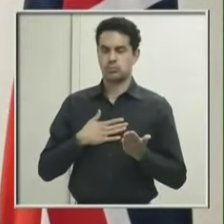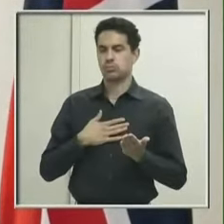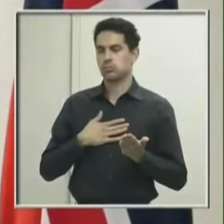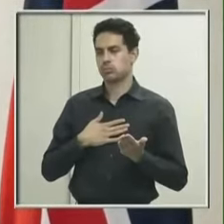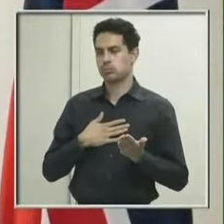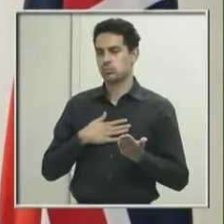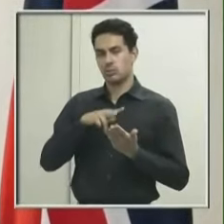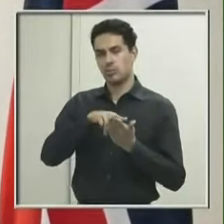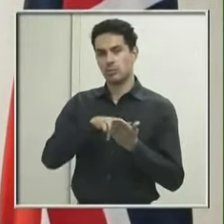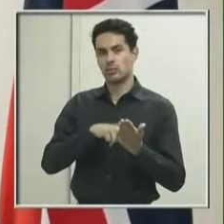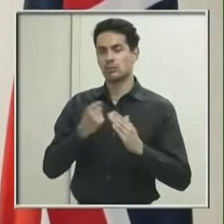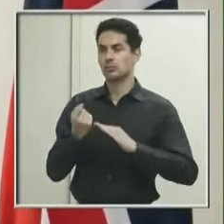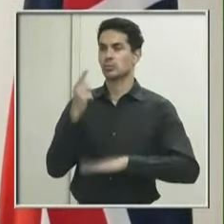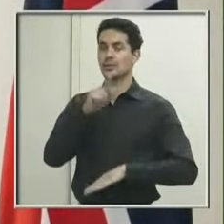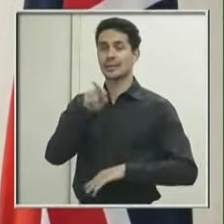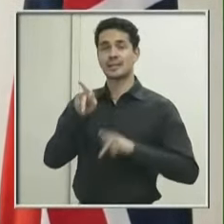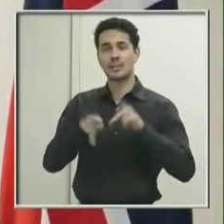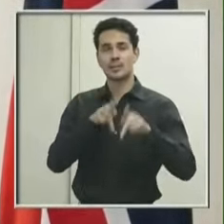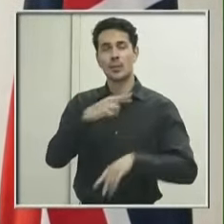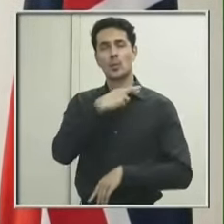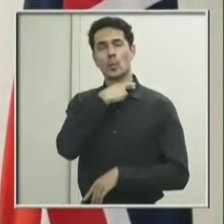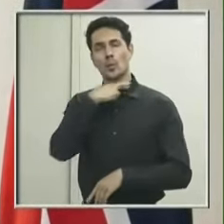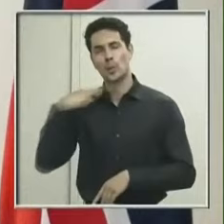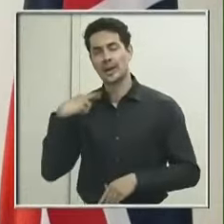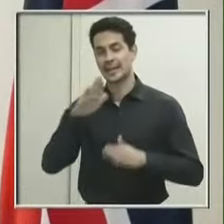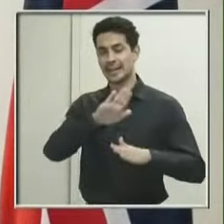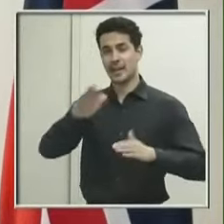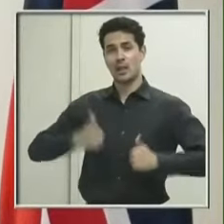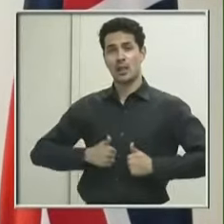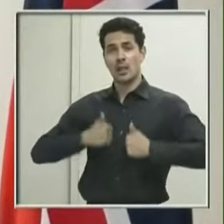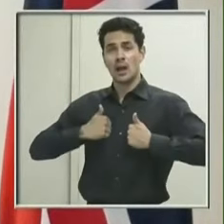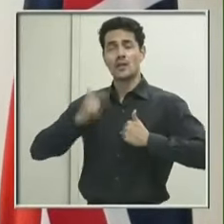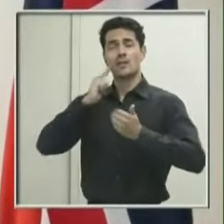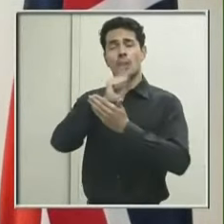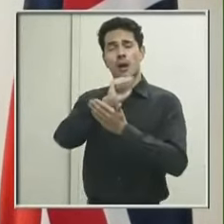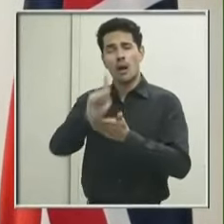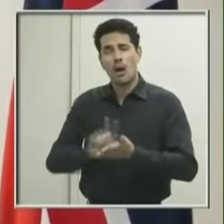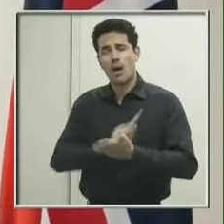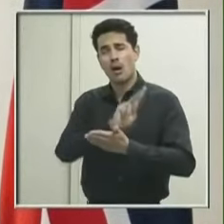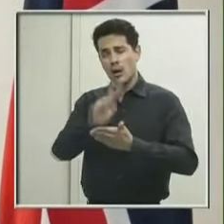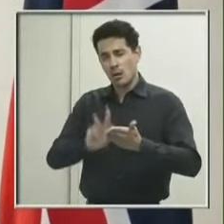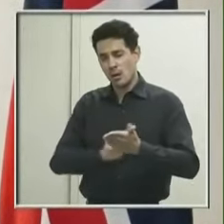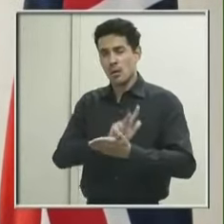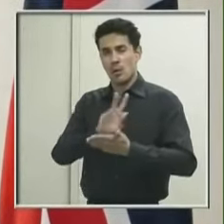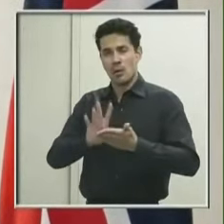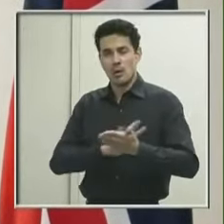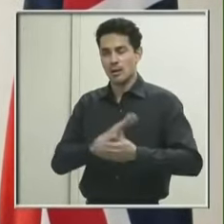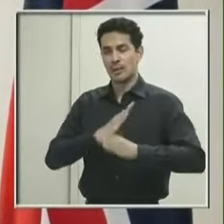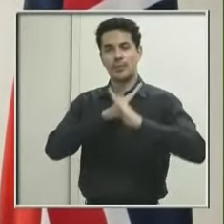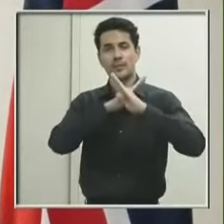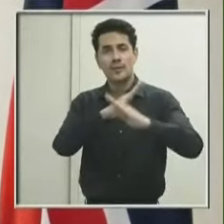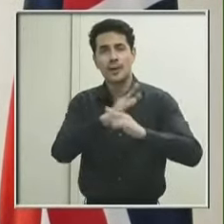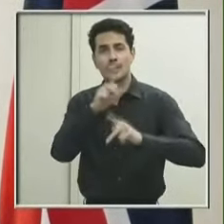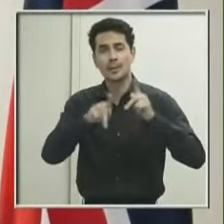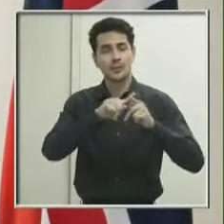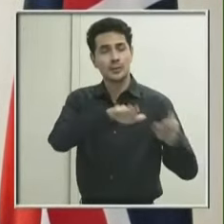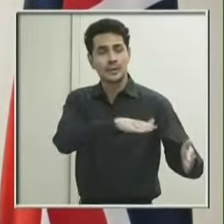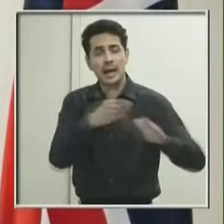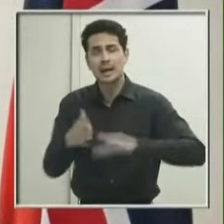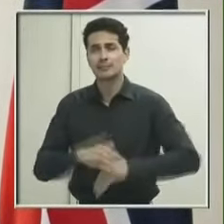these folks risk their lives for hours, saving people and trying to prevent people from dying.